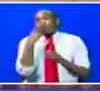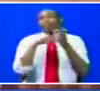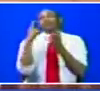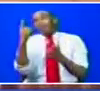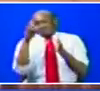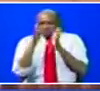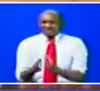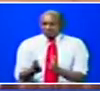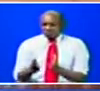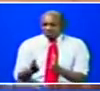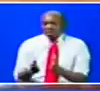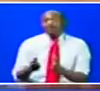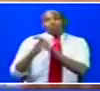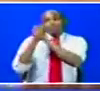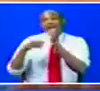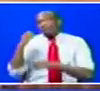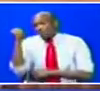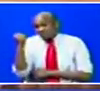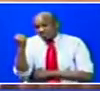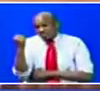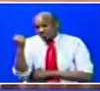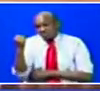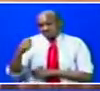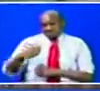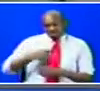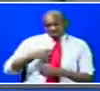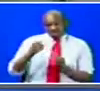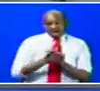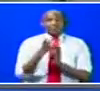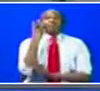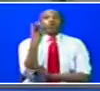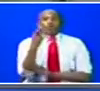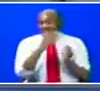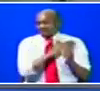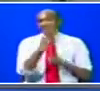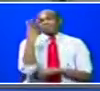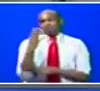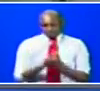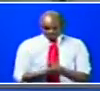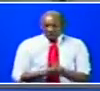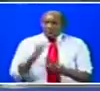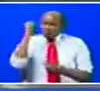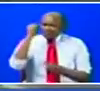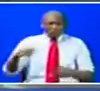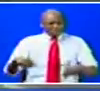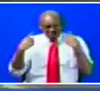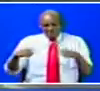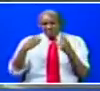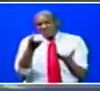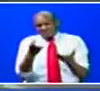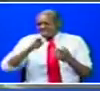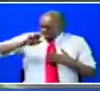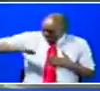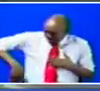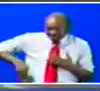point of a person, Jubilee will have 5, NASA will have 4. And the political differences delayed the process, forcing Speaker